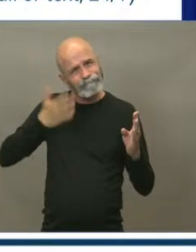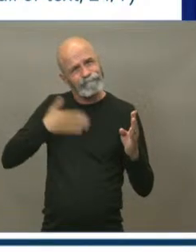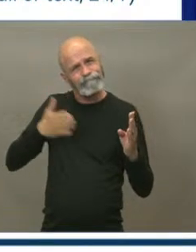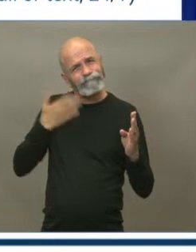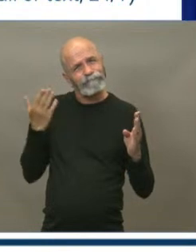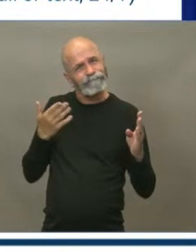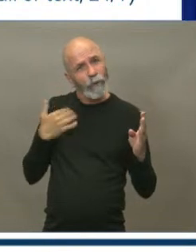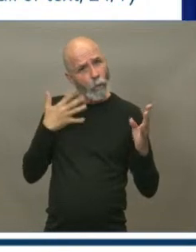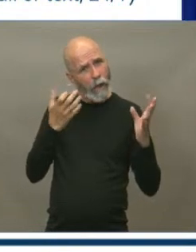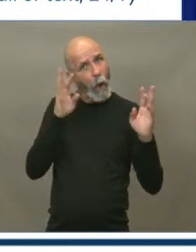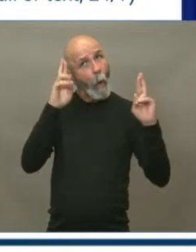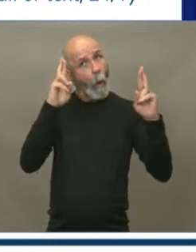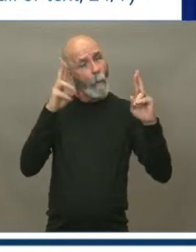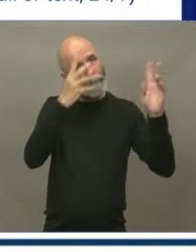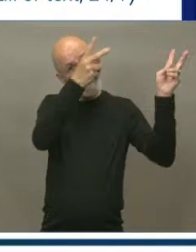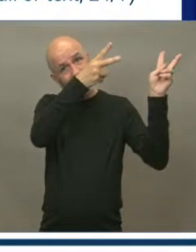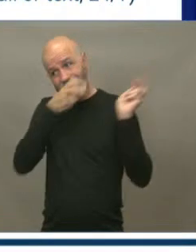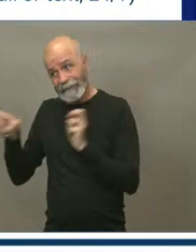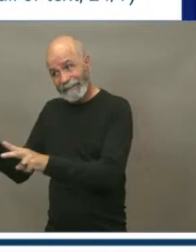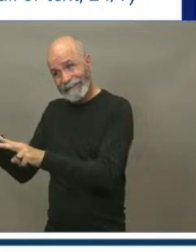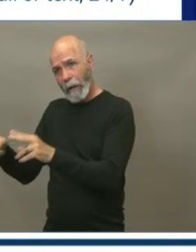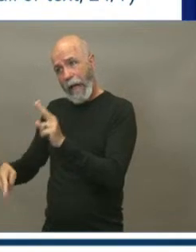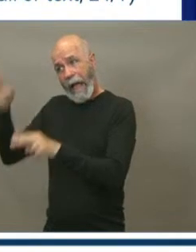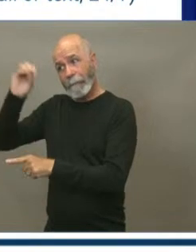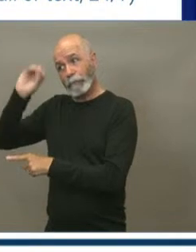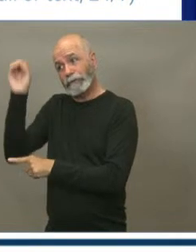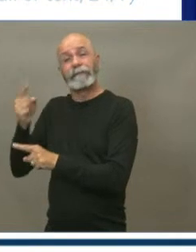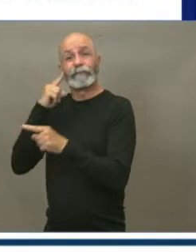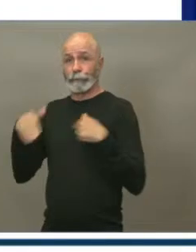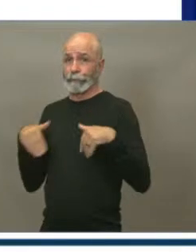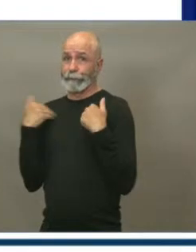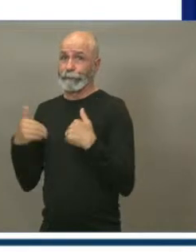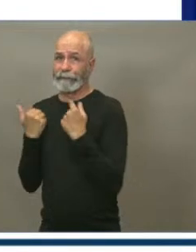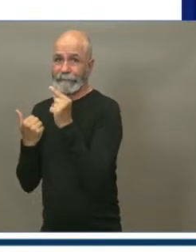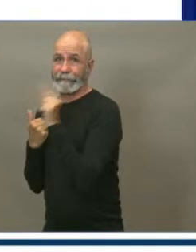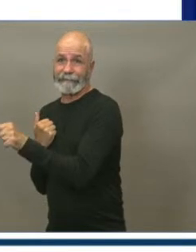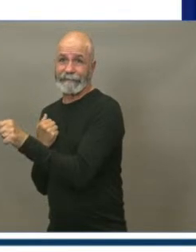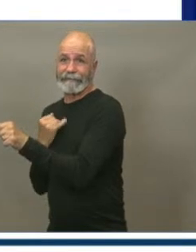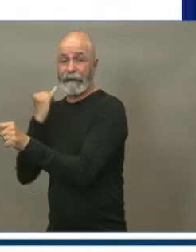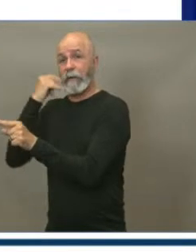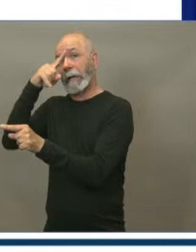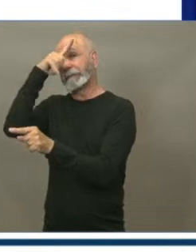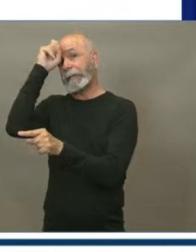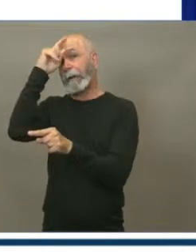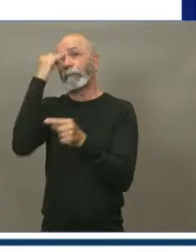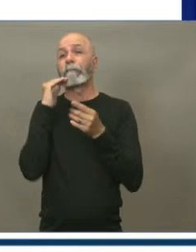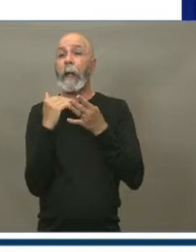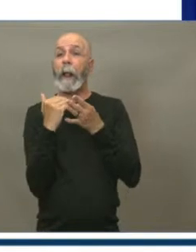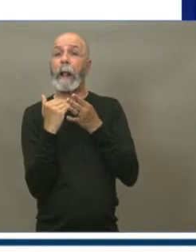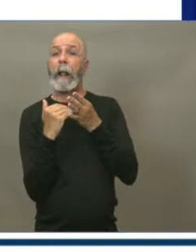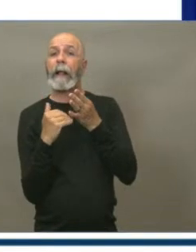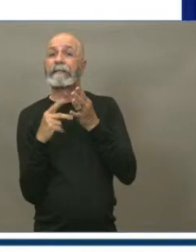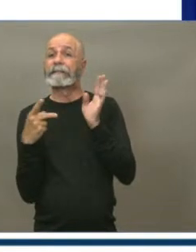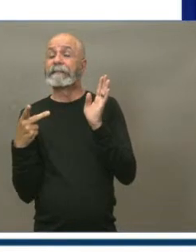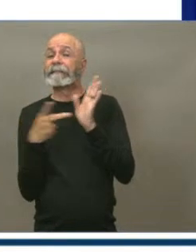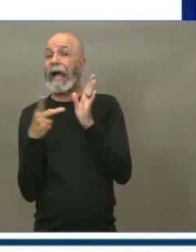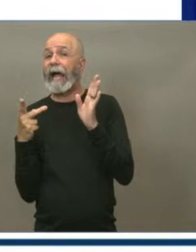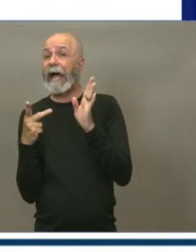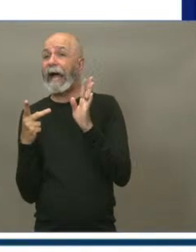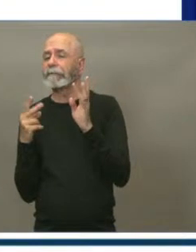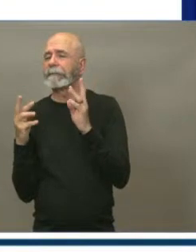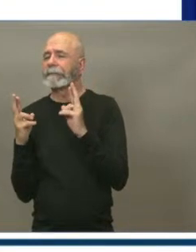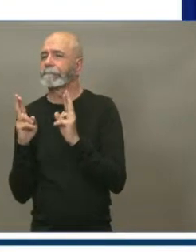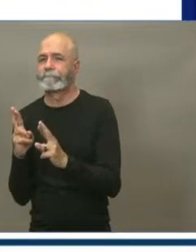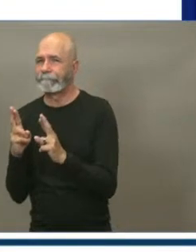and that will be well on our way to start our second doses in the late summer, but I want to make sure that we are very carefully looking